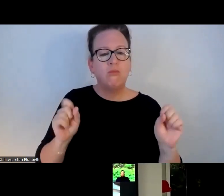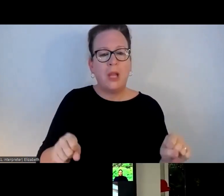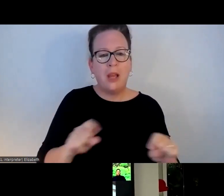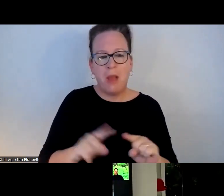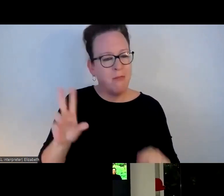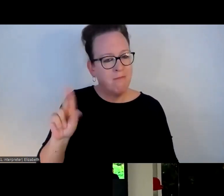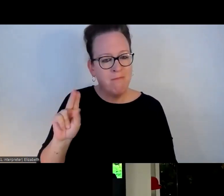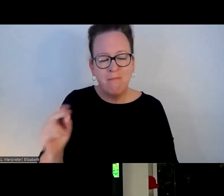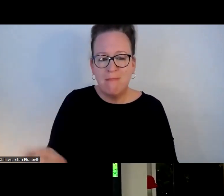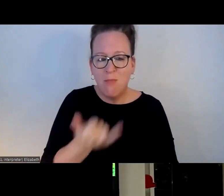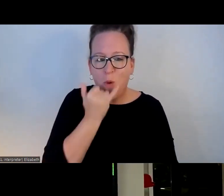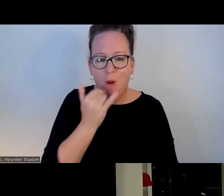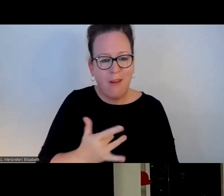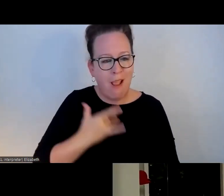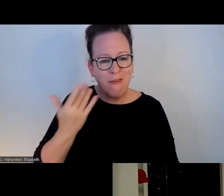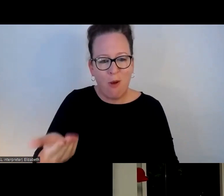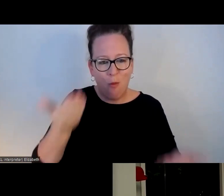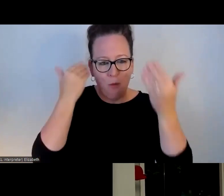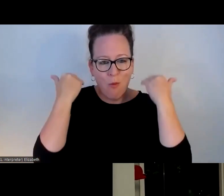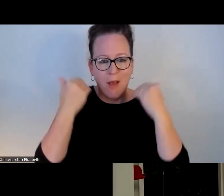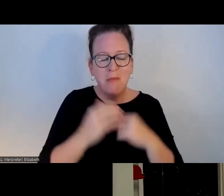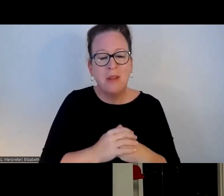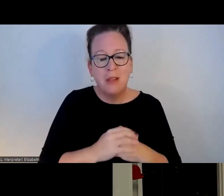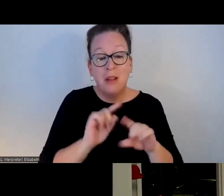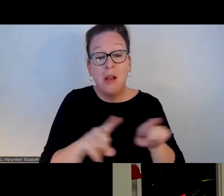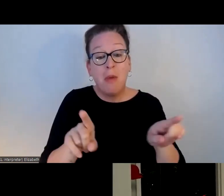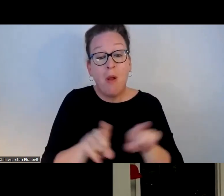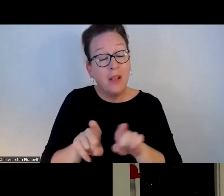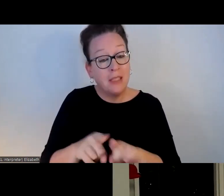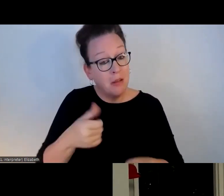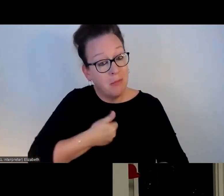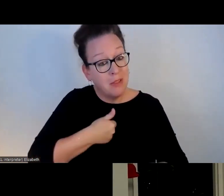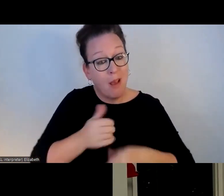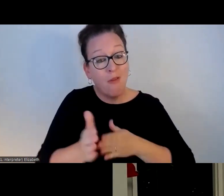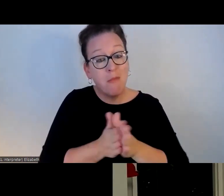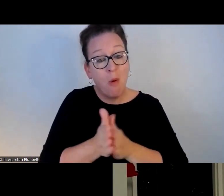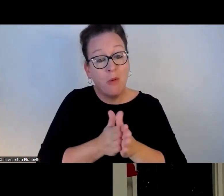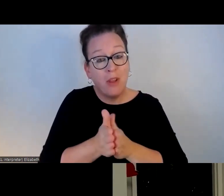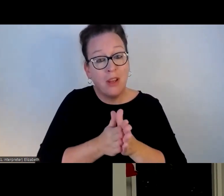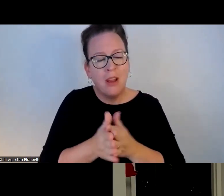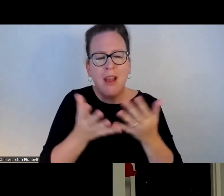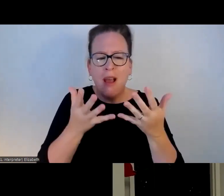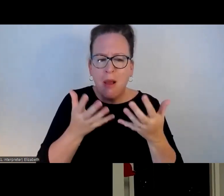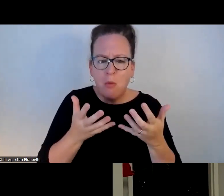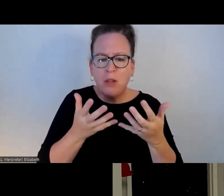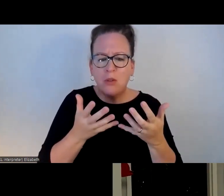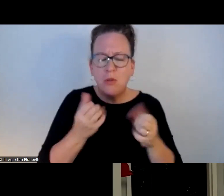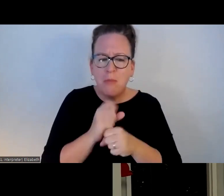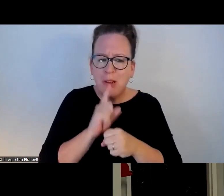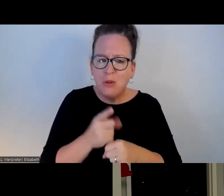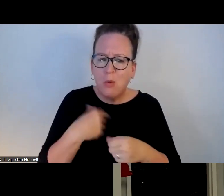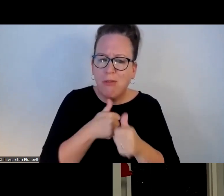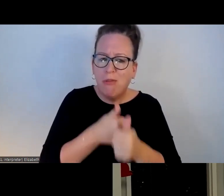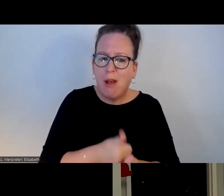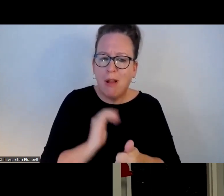I also am eager to the extent we can, stay on top of the EJ strategies that are